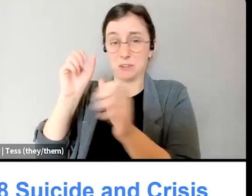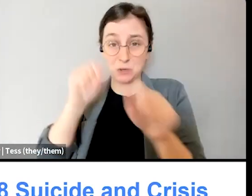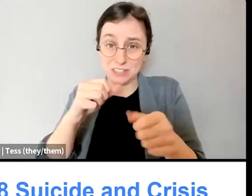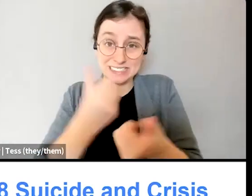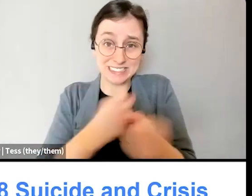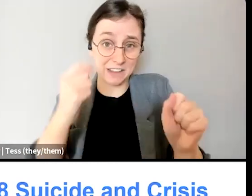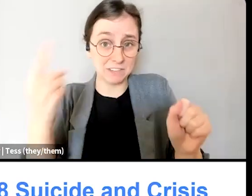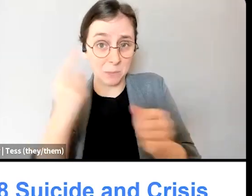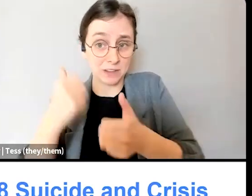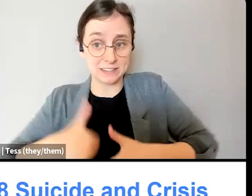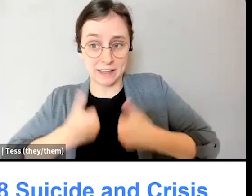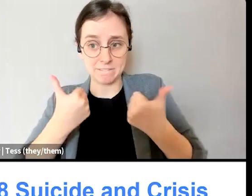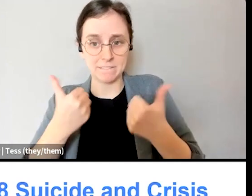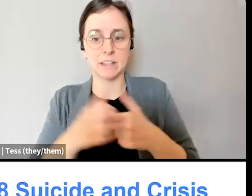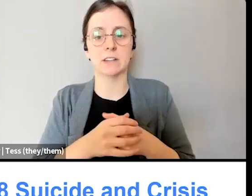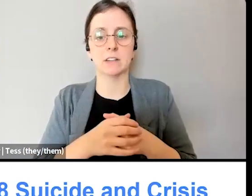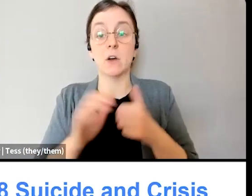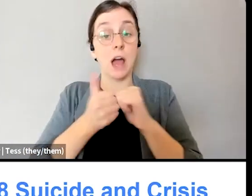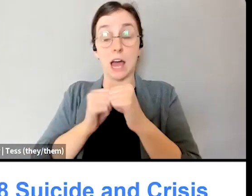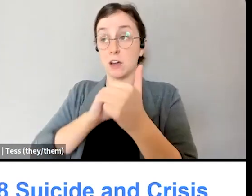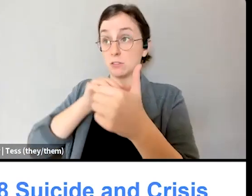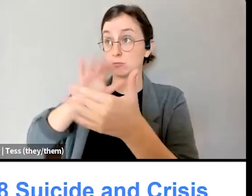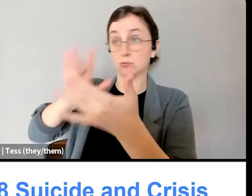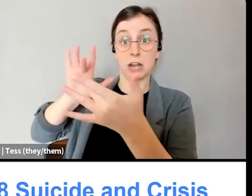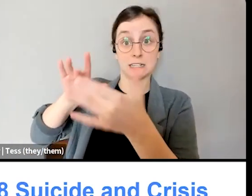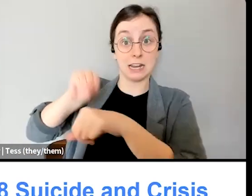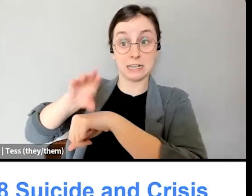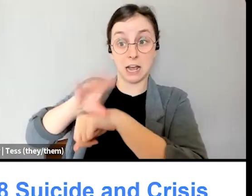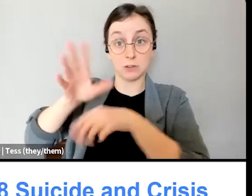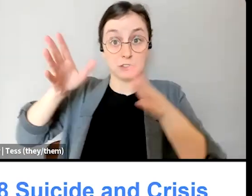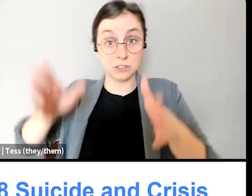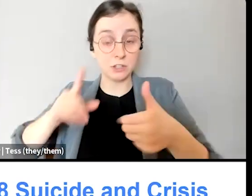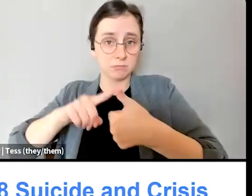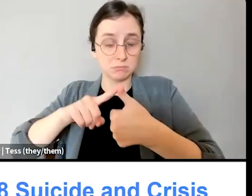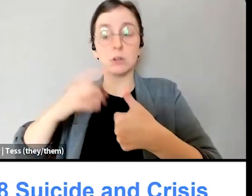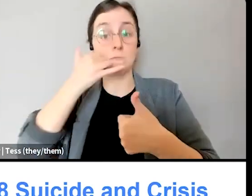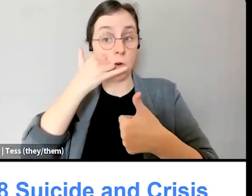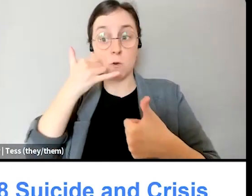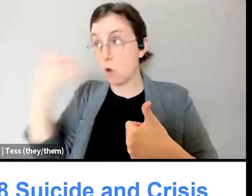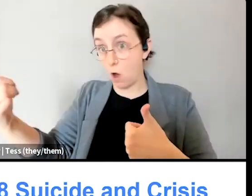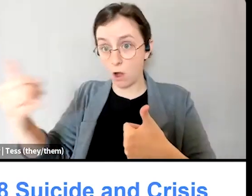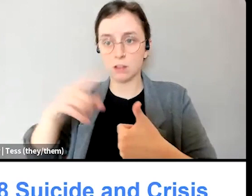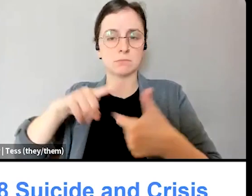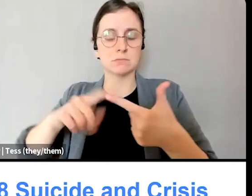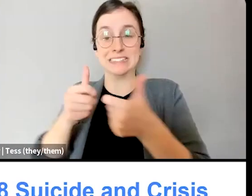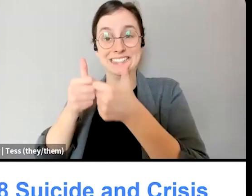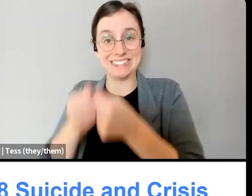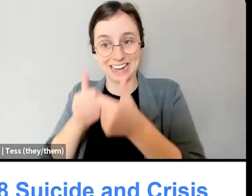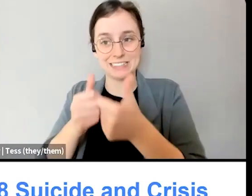3 ways that you can access the 988 Suicide Crisis and Lifeline. That's via voice call, text, or chat